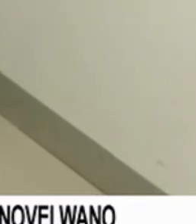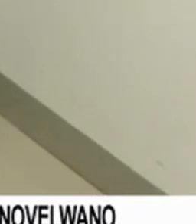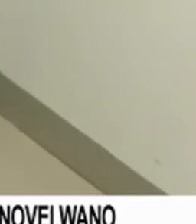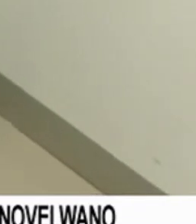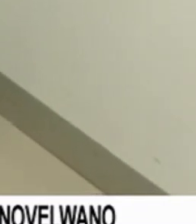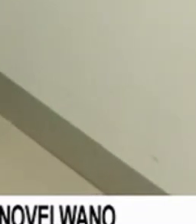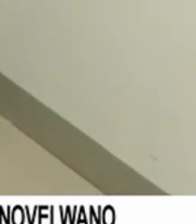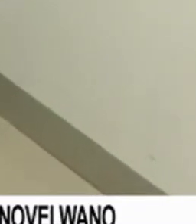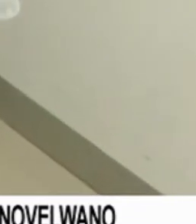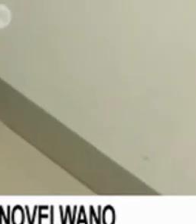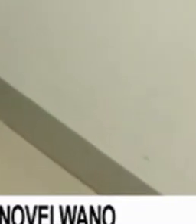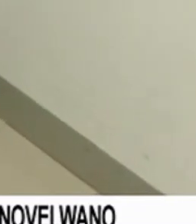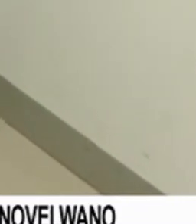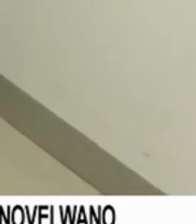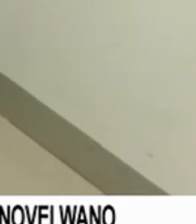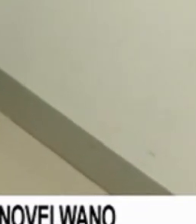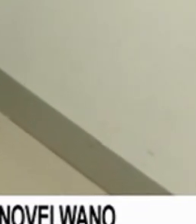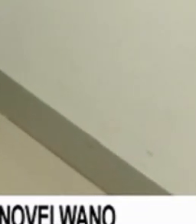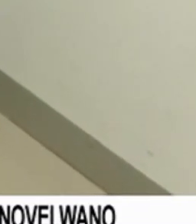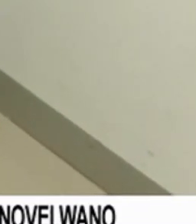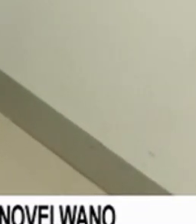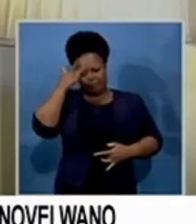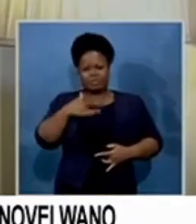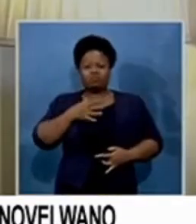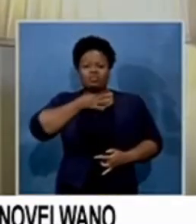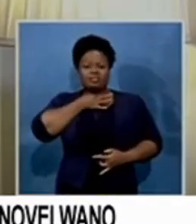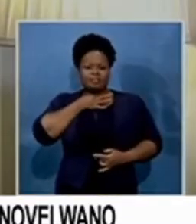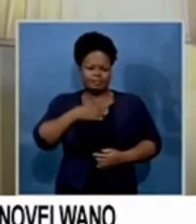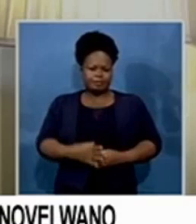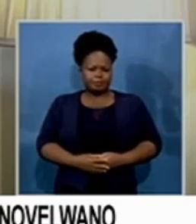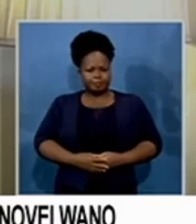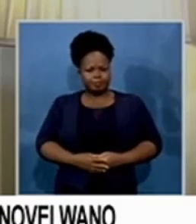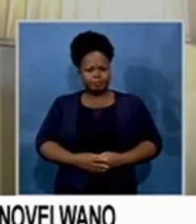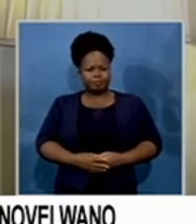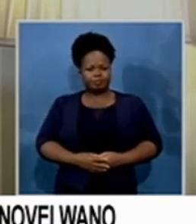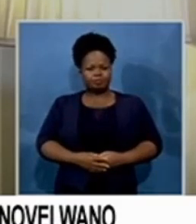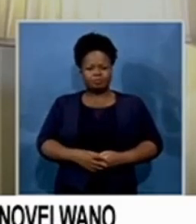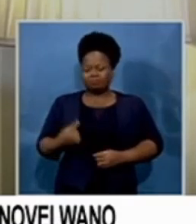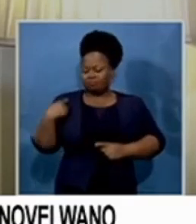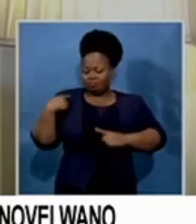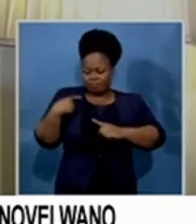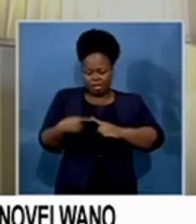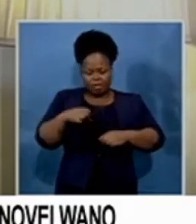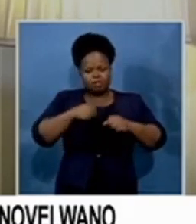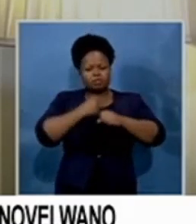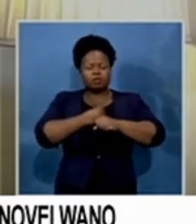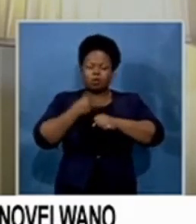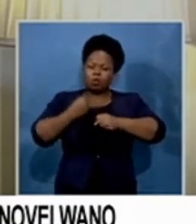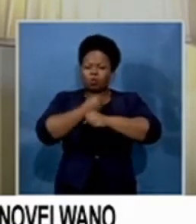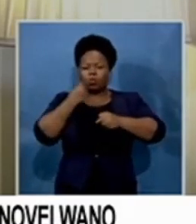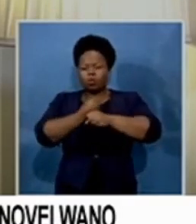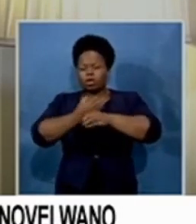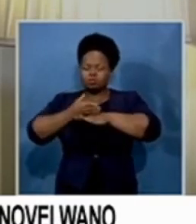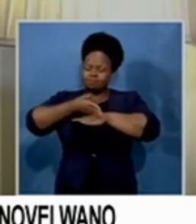abadinga umtholampilo. Throughout the year, they have worked tirelessly and at great risk